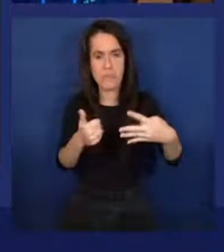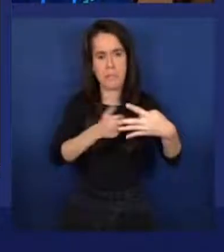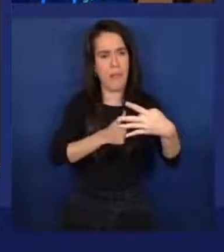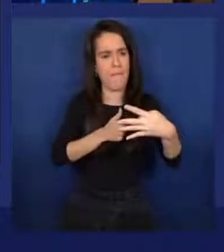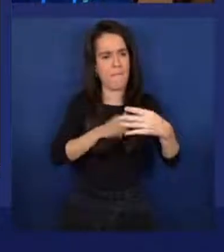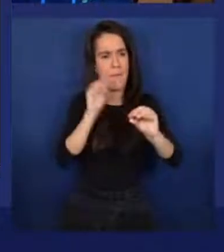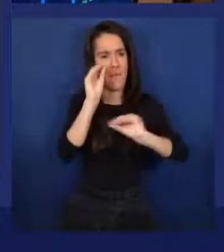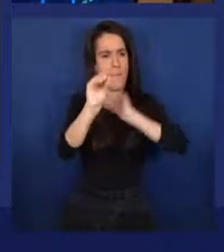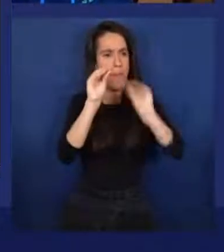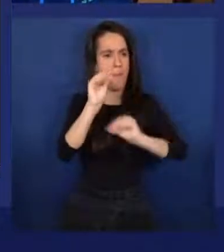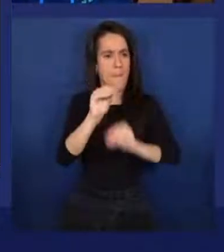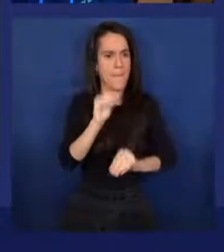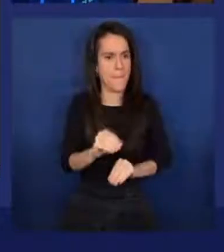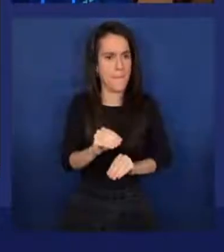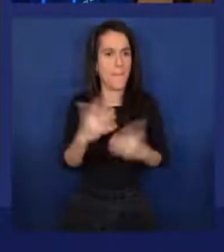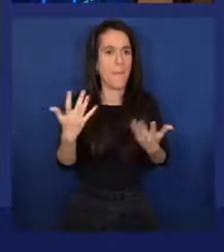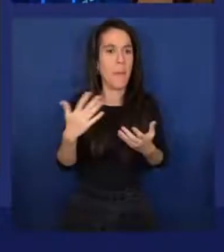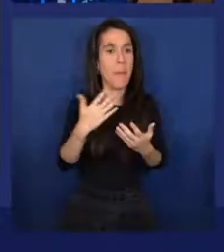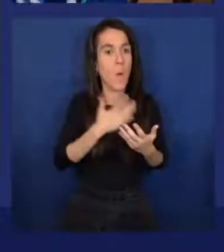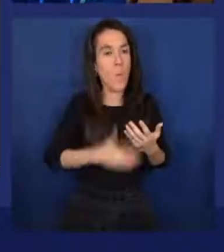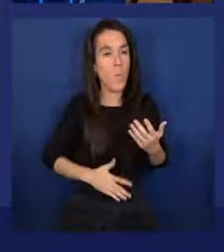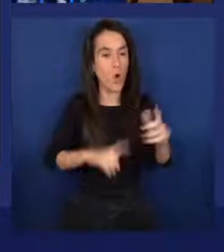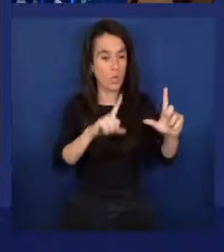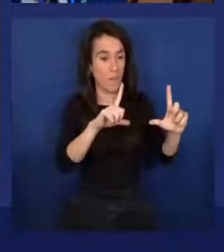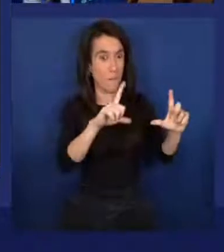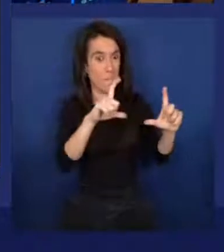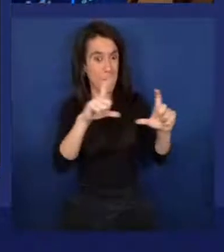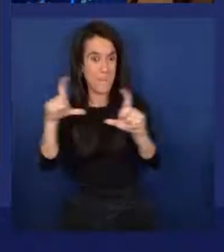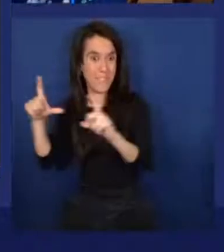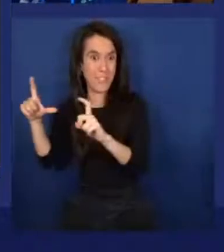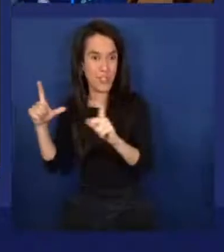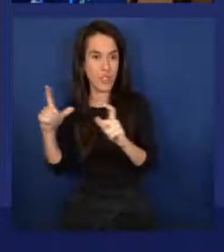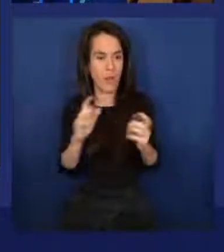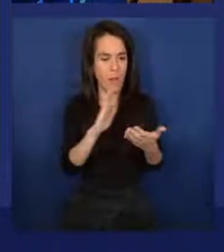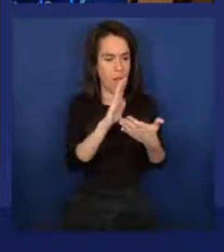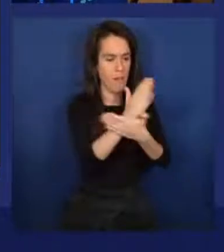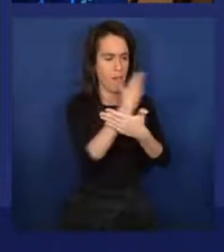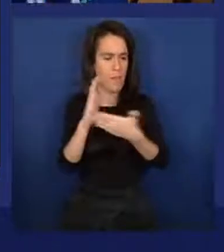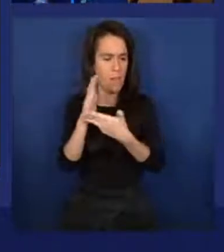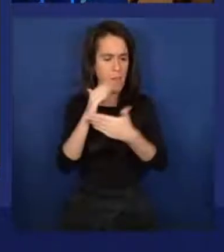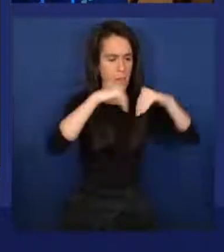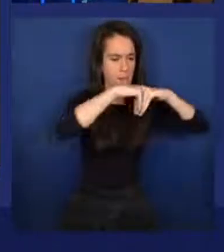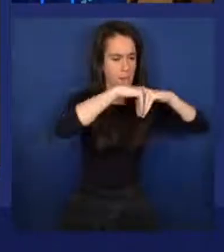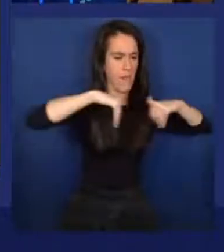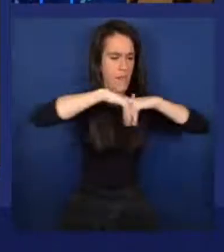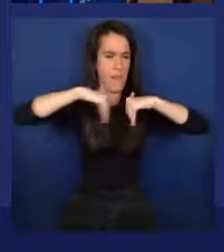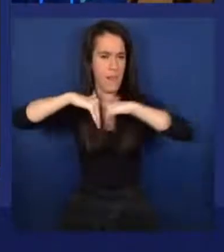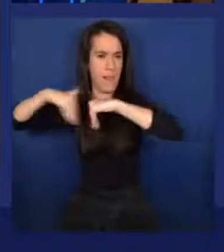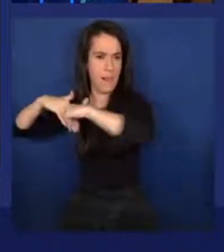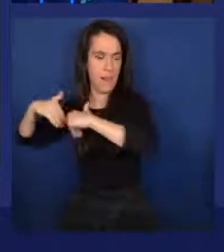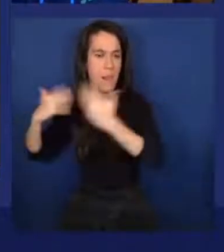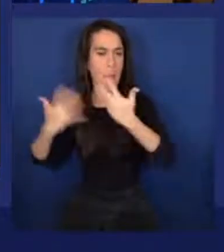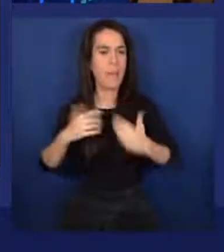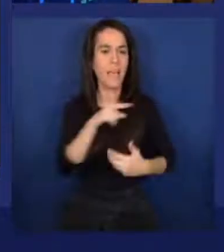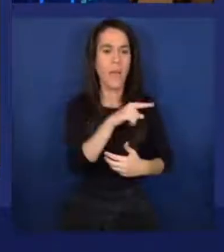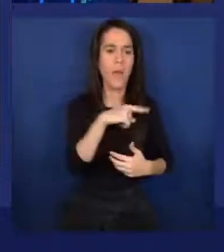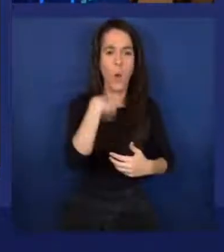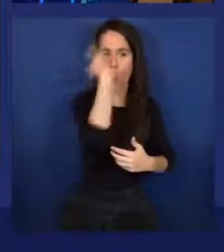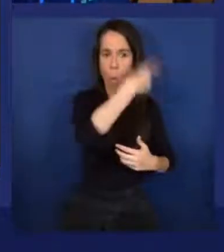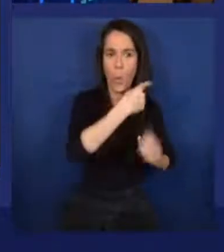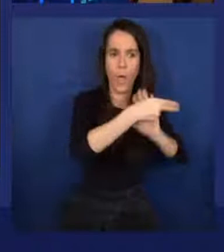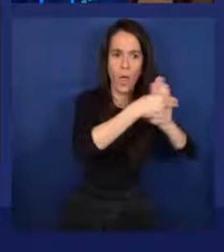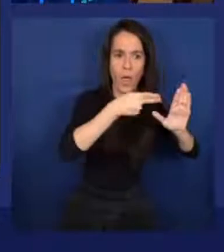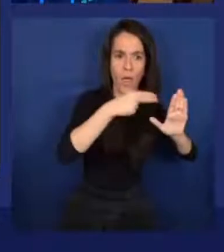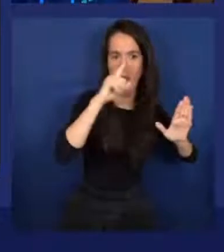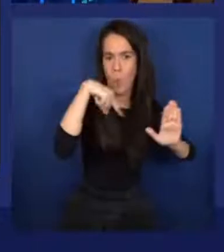want to classify an image, so the model comes back with which character it is, so what class it is, and